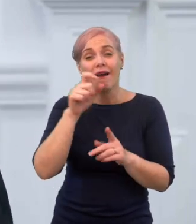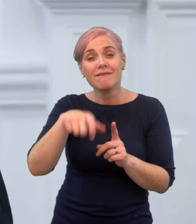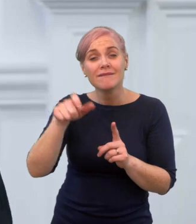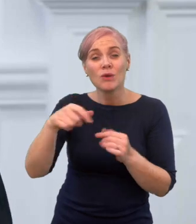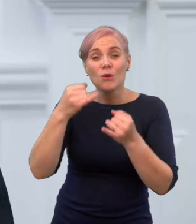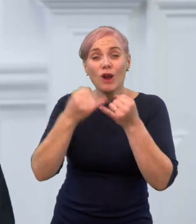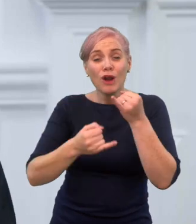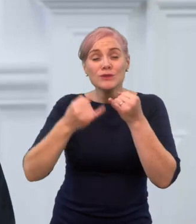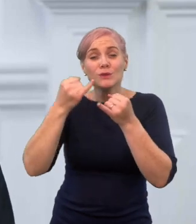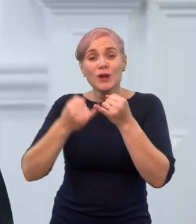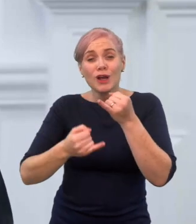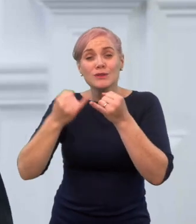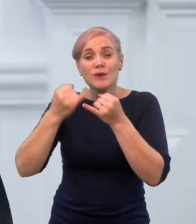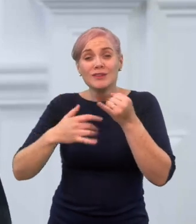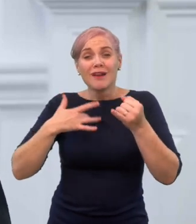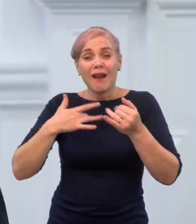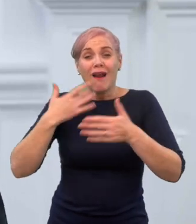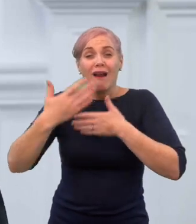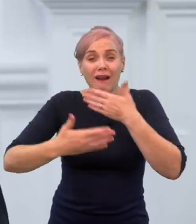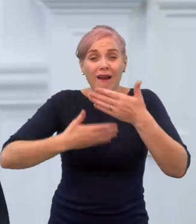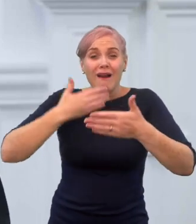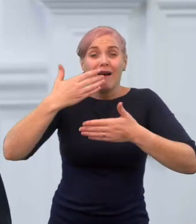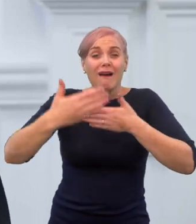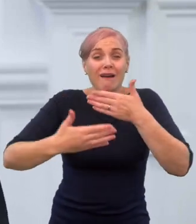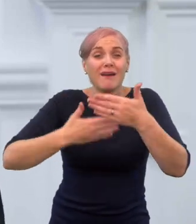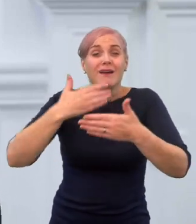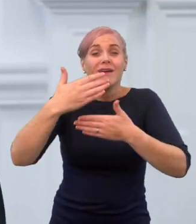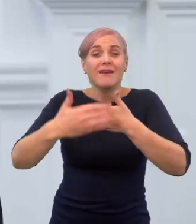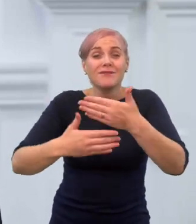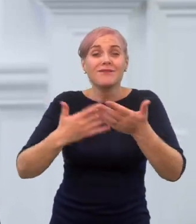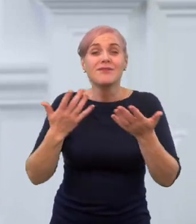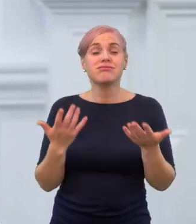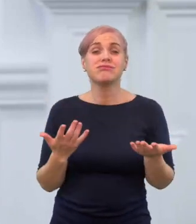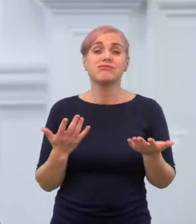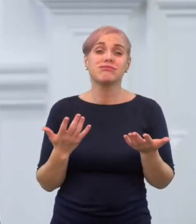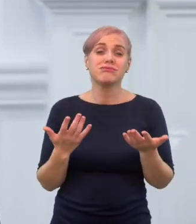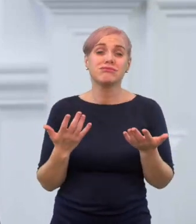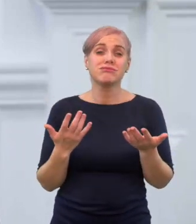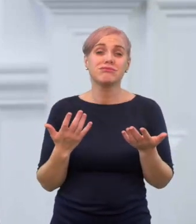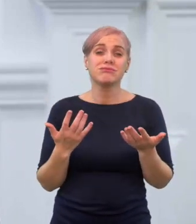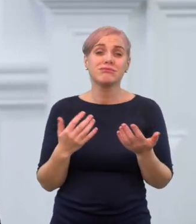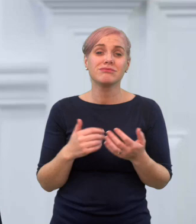loved ones, and it just gets worse and worse, you know, as life continues for him.